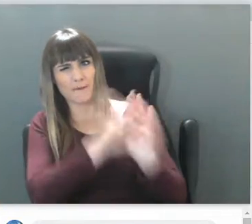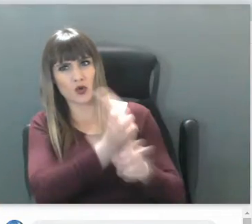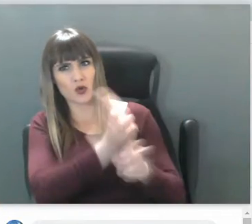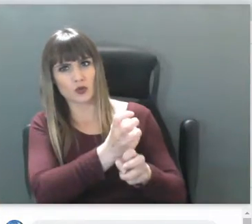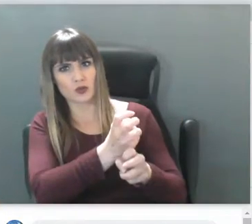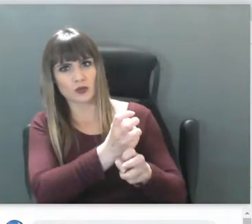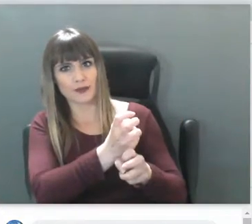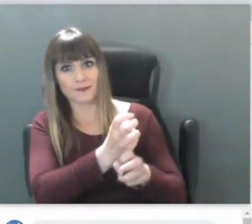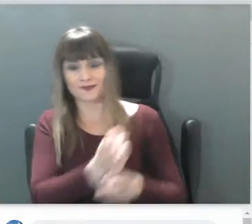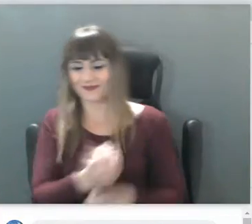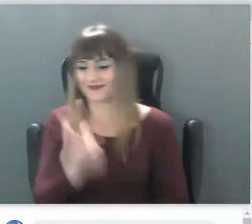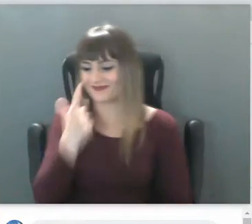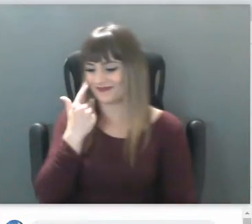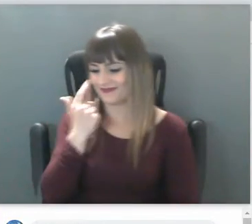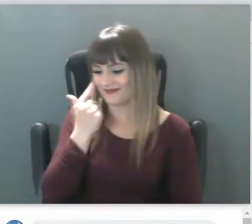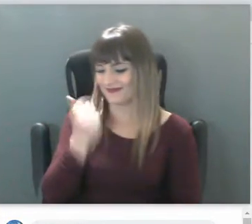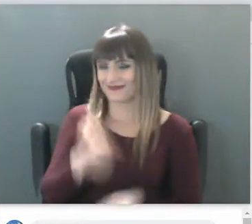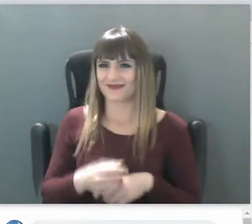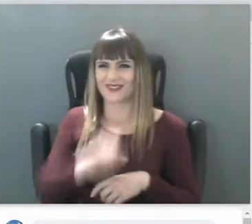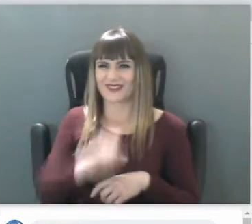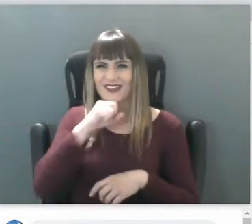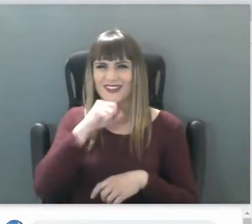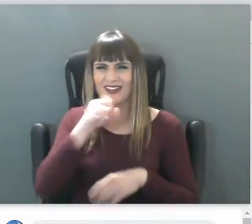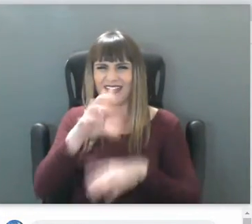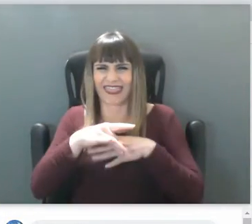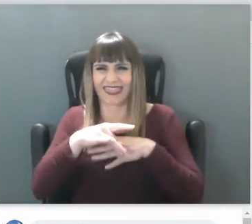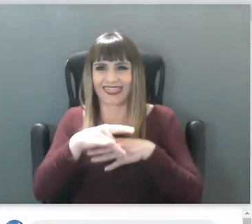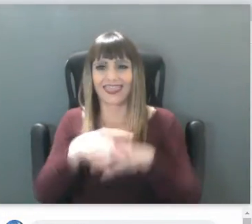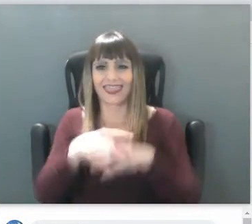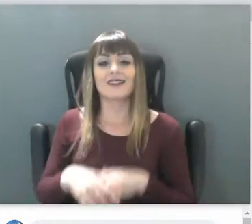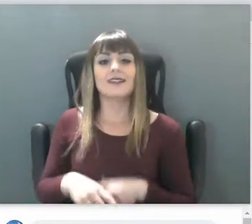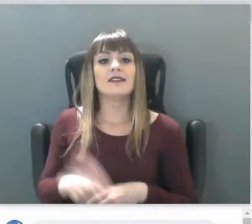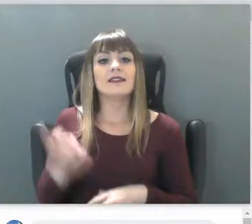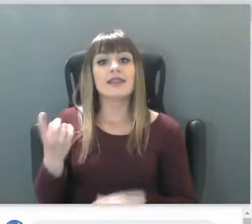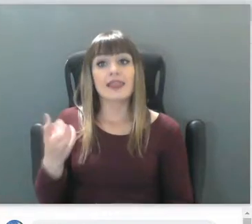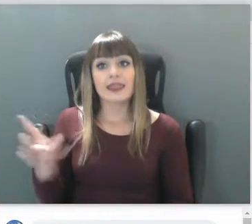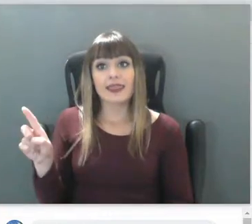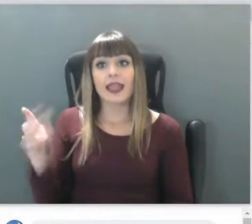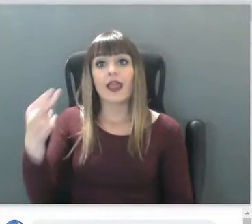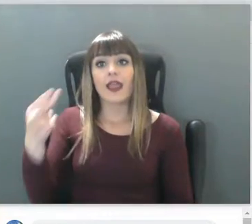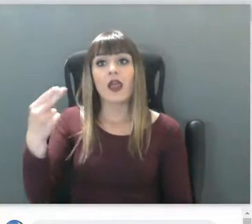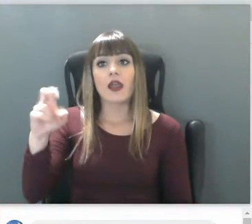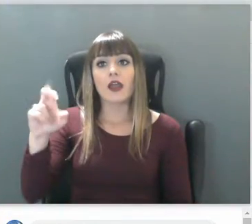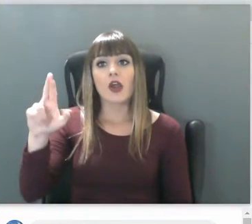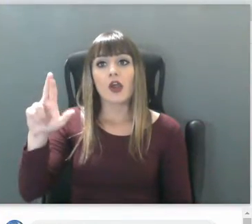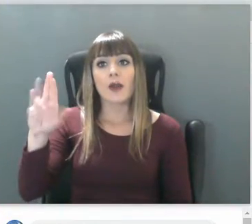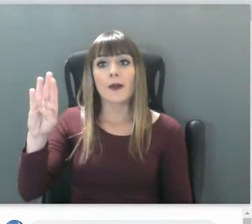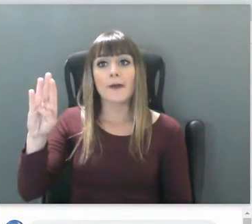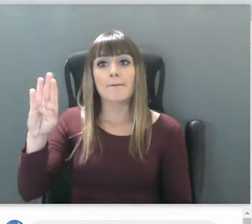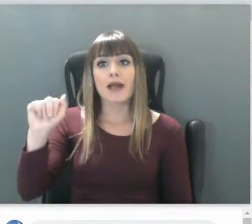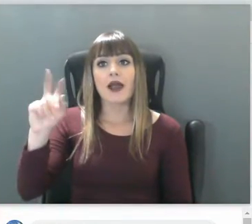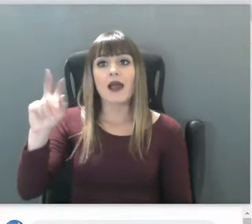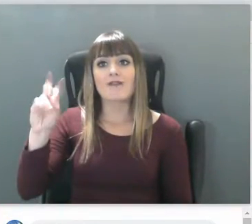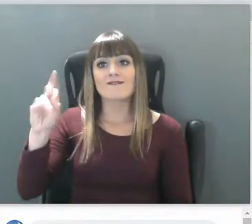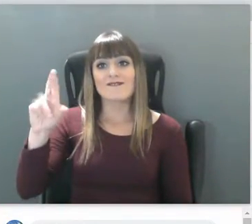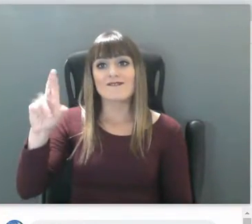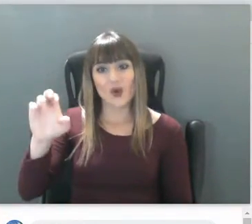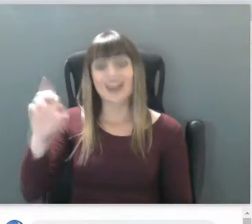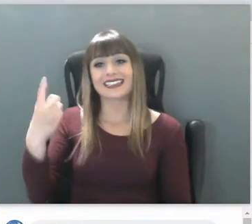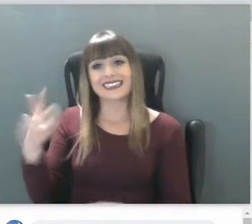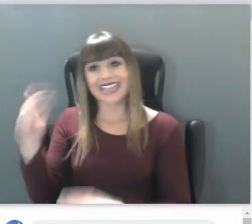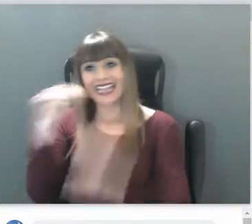rock with their painting? But these guys are herbivores. And like I said, they're part of the rodent family, so they have those ever-growing front